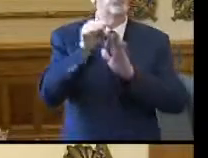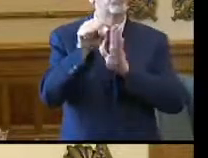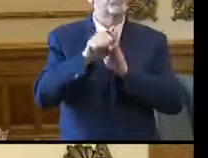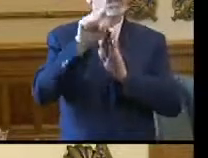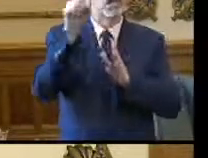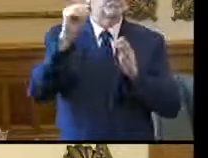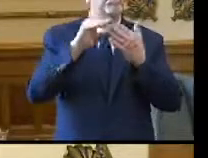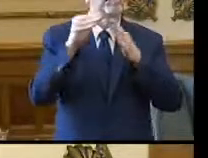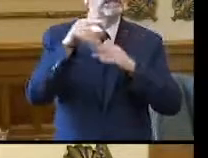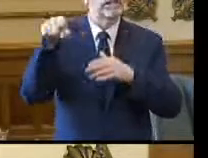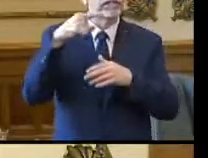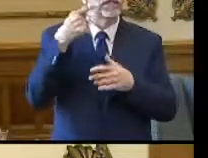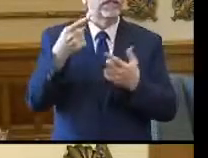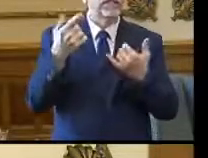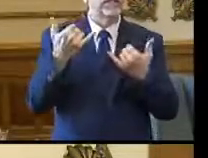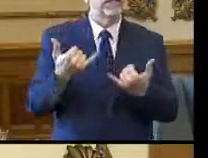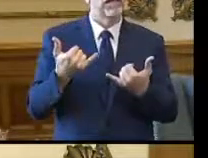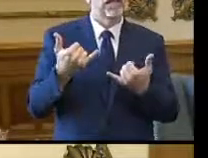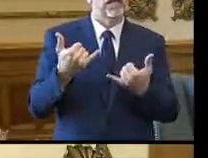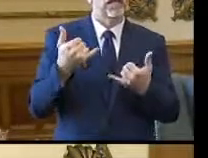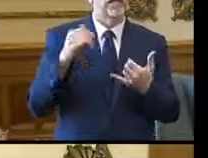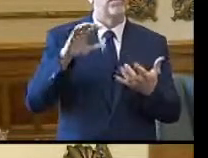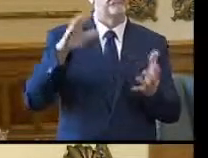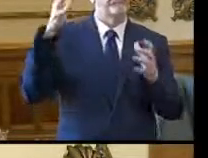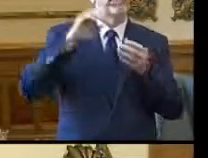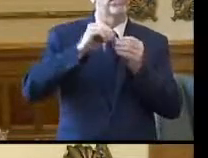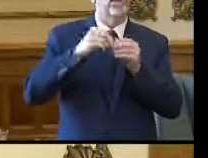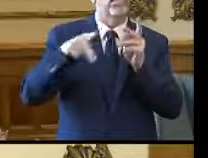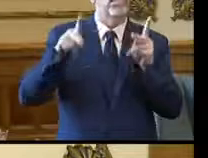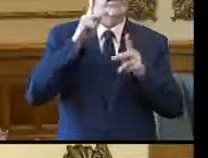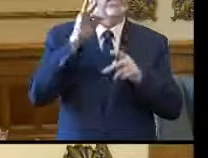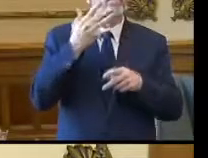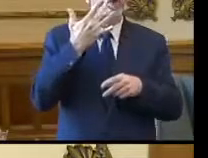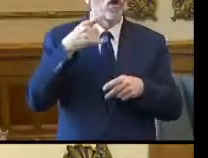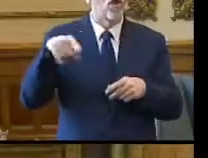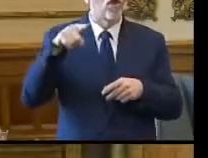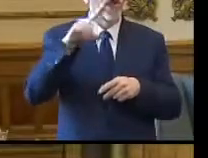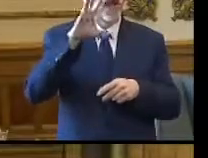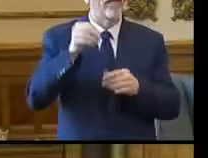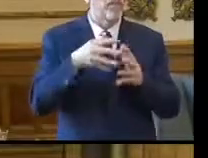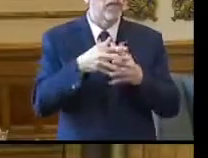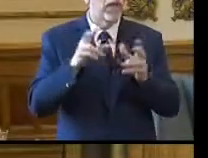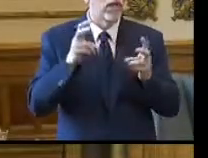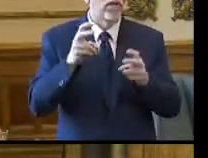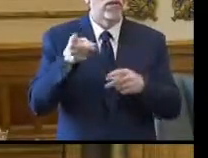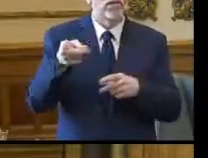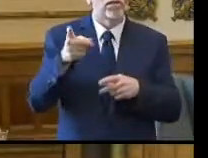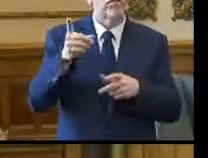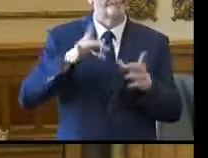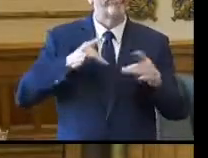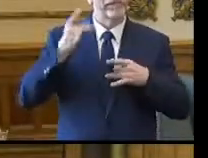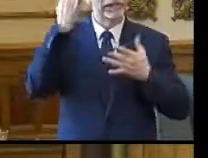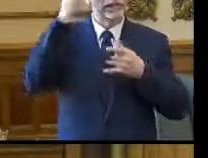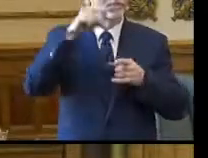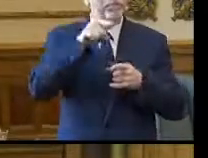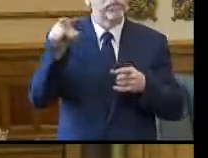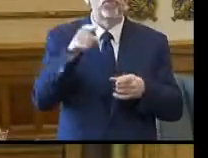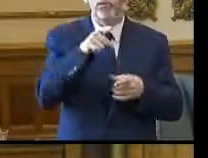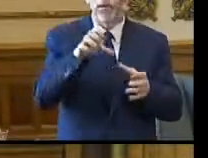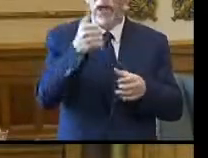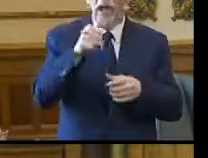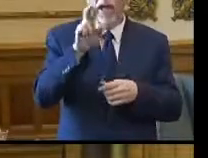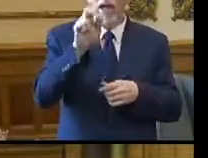cities are reporting a disproportionate number of people of color, especially African Americans, contracting the virus. Have you done a